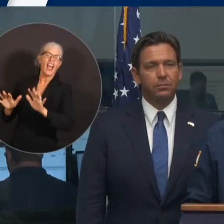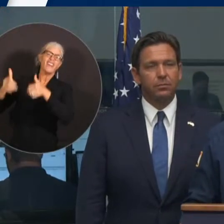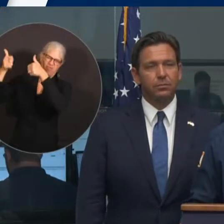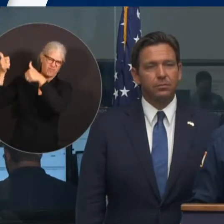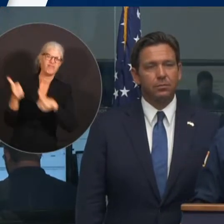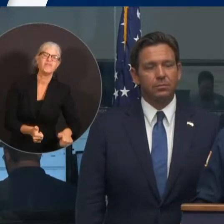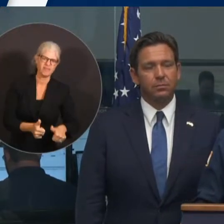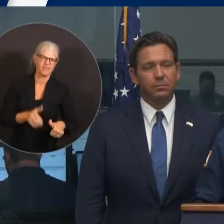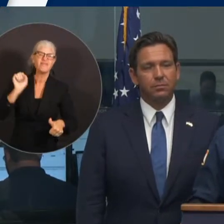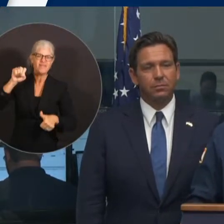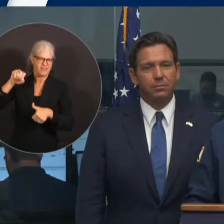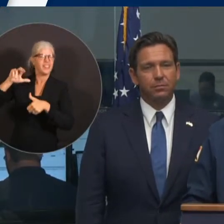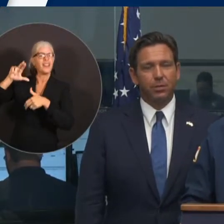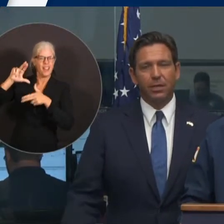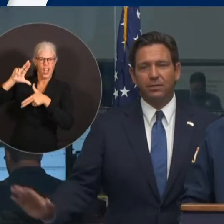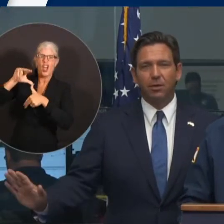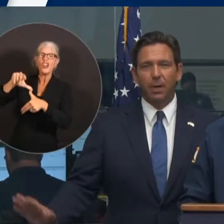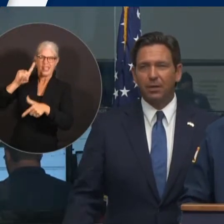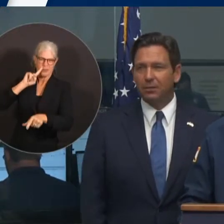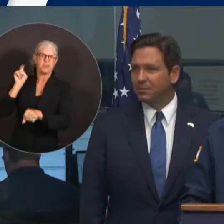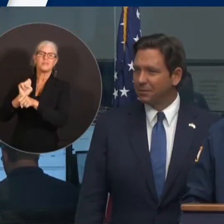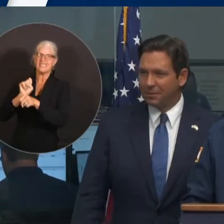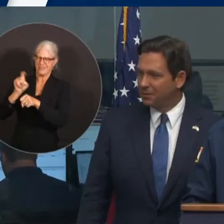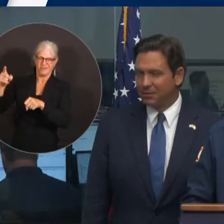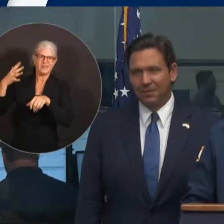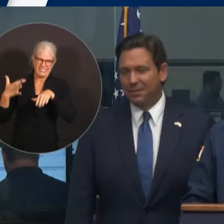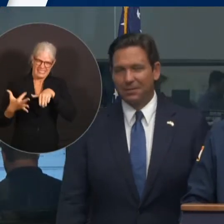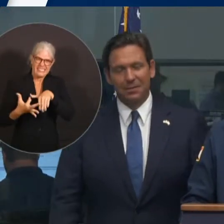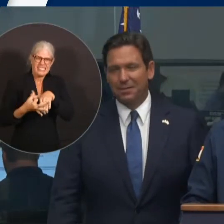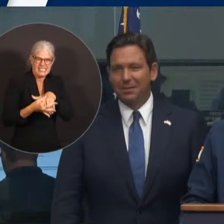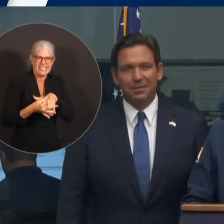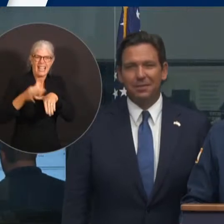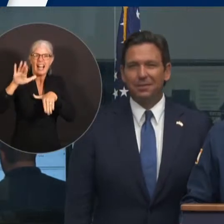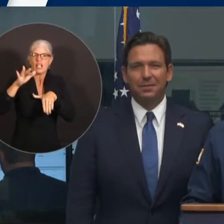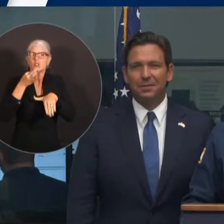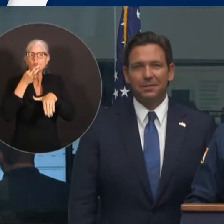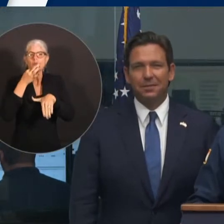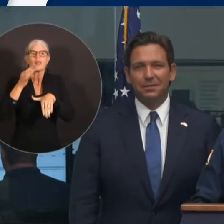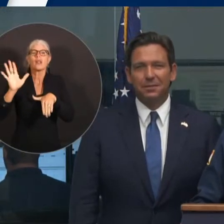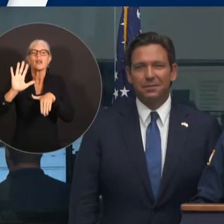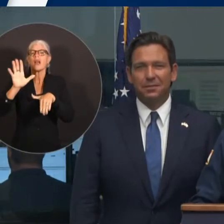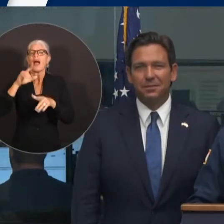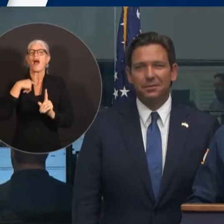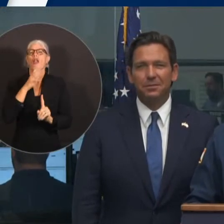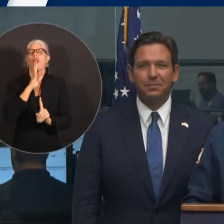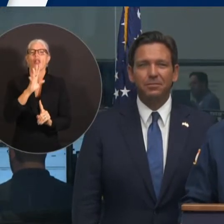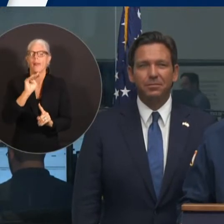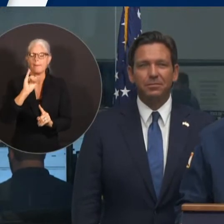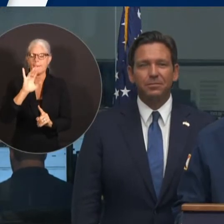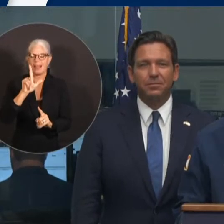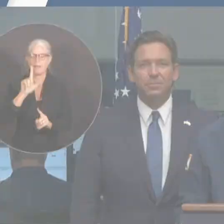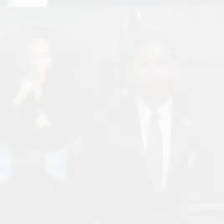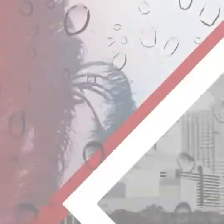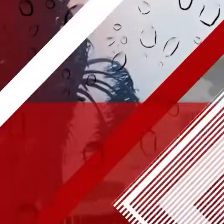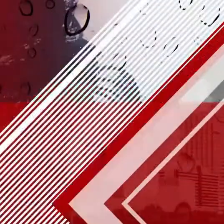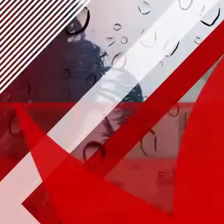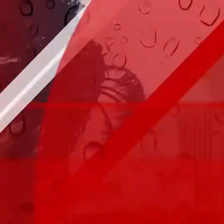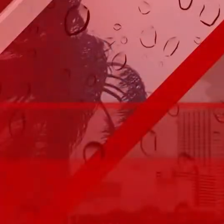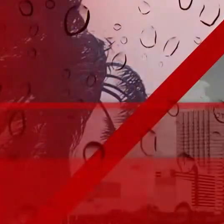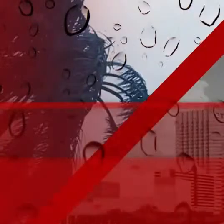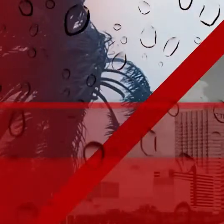Milton approaches landfall on Florida's. No more Michael. No, sir. No, sir. As Hurricane Milton approaches landfall.